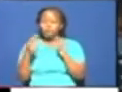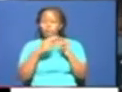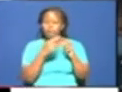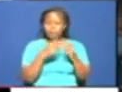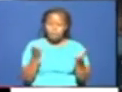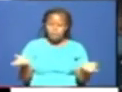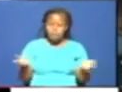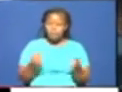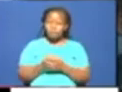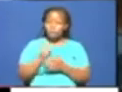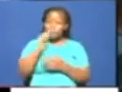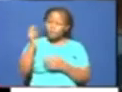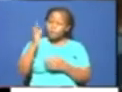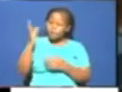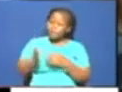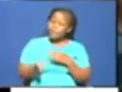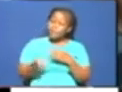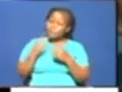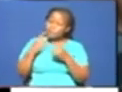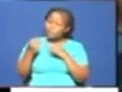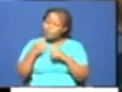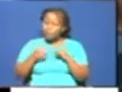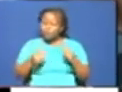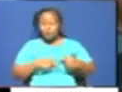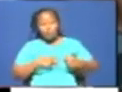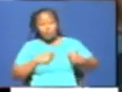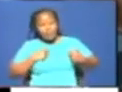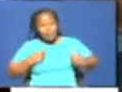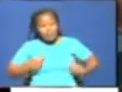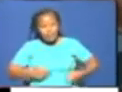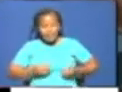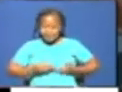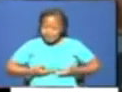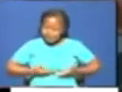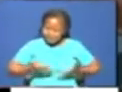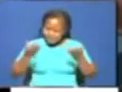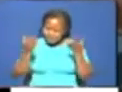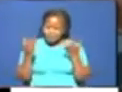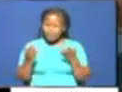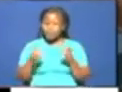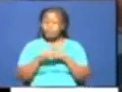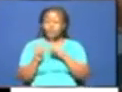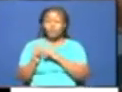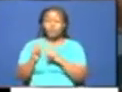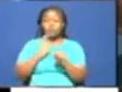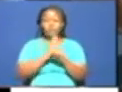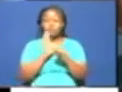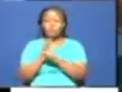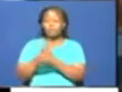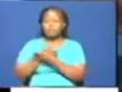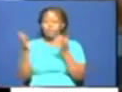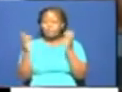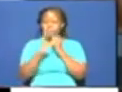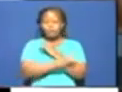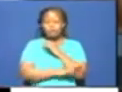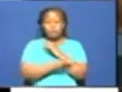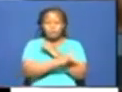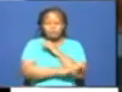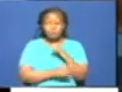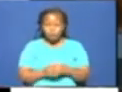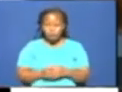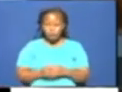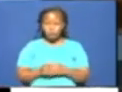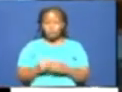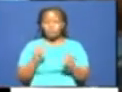Kenyans spoke from their hearts during the 15 Azimio la Umoja mammoth meetings. At the coast,